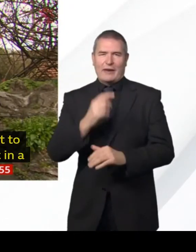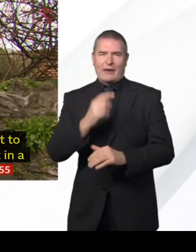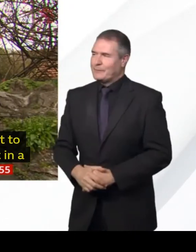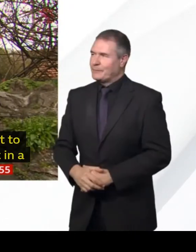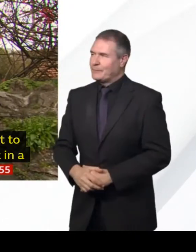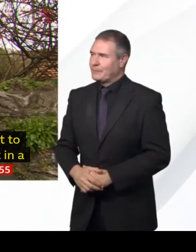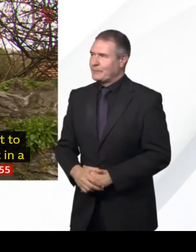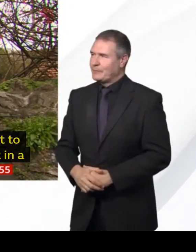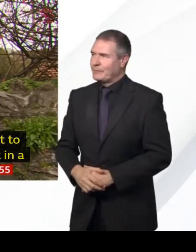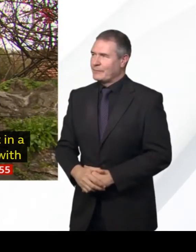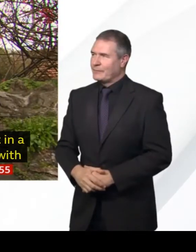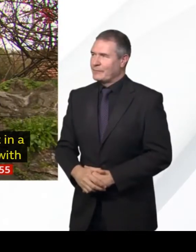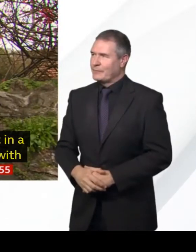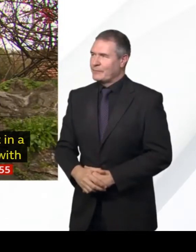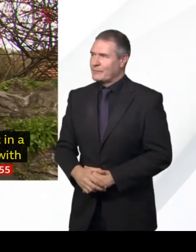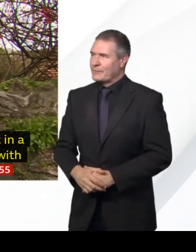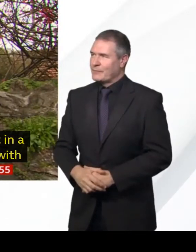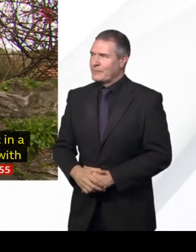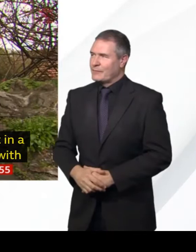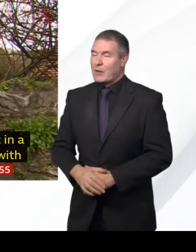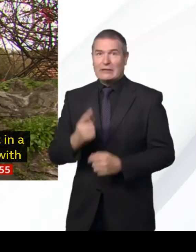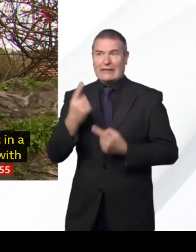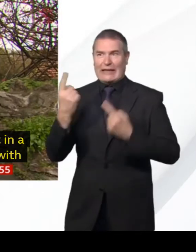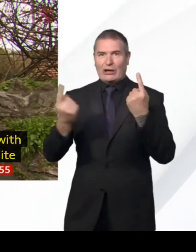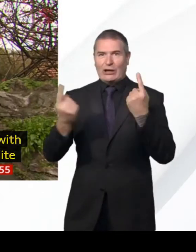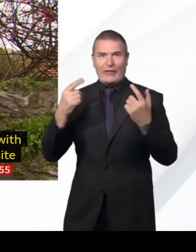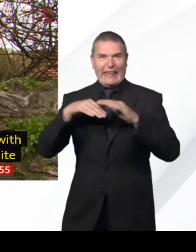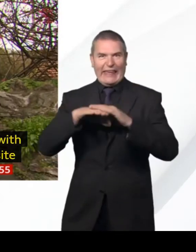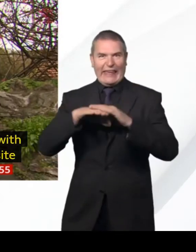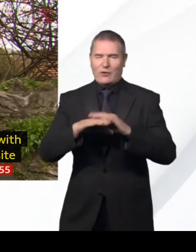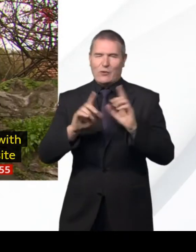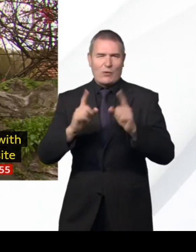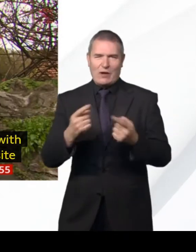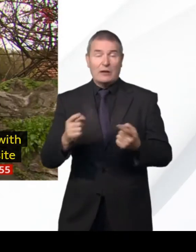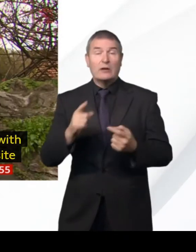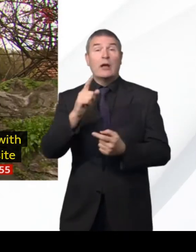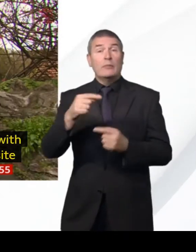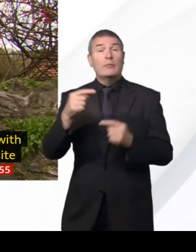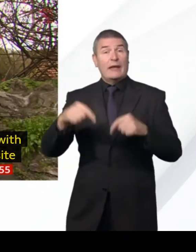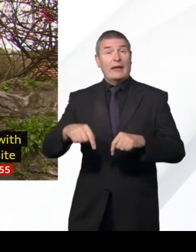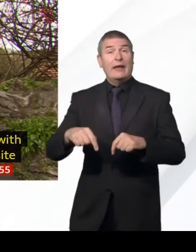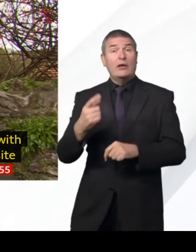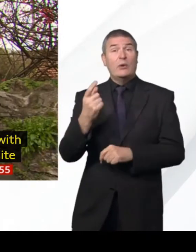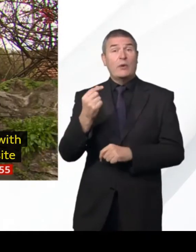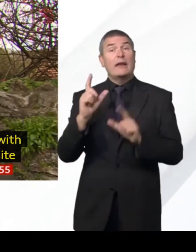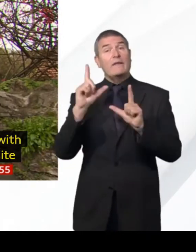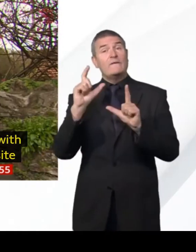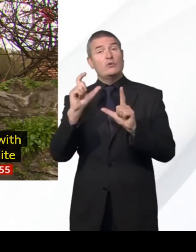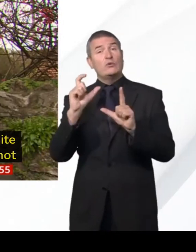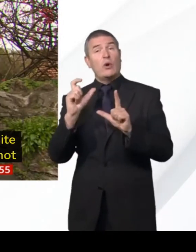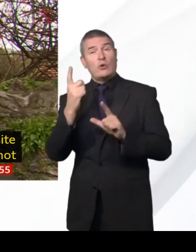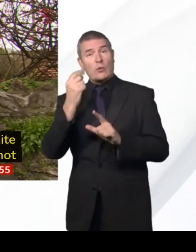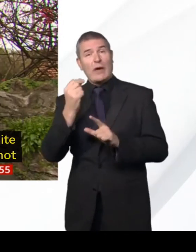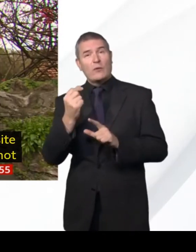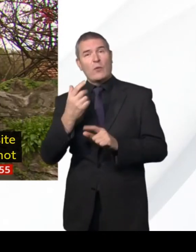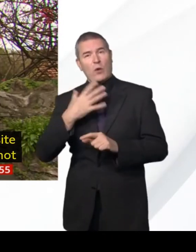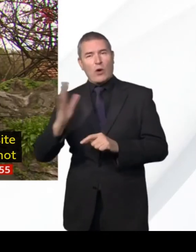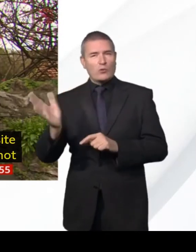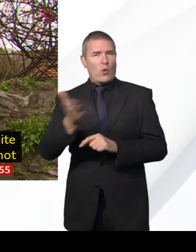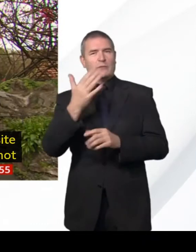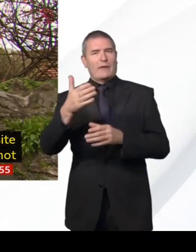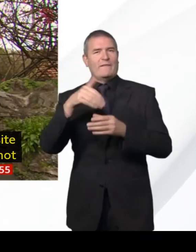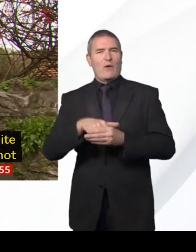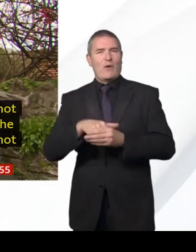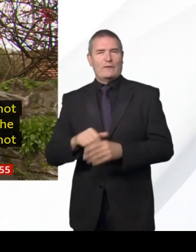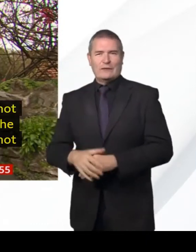can't get to Cheddar yourselves at the moment, but you can get here. You can get here in photo form, and we'd love everybody to join in with that.